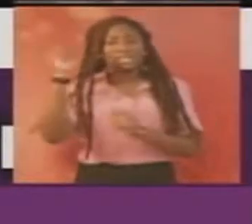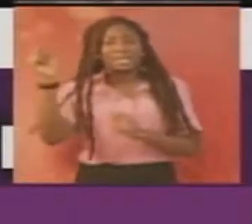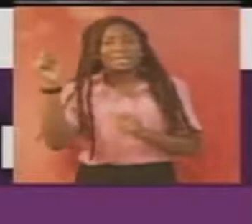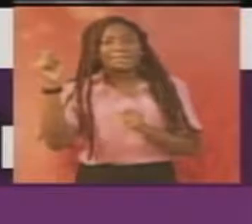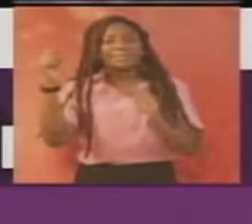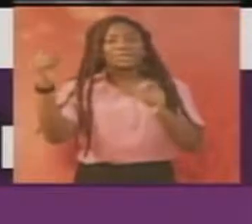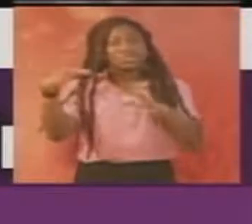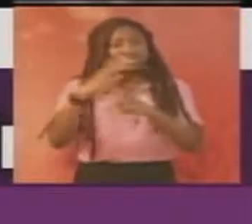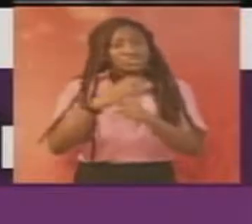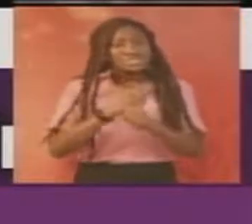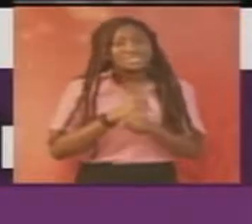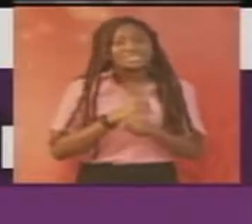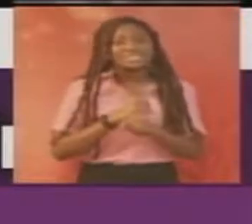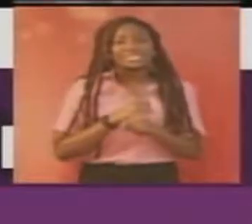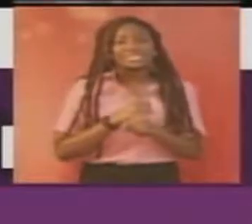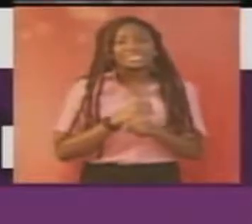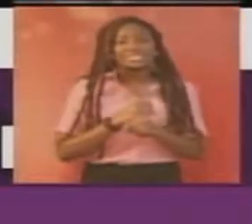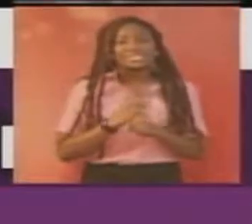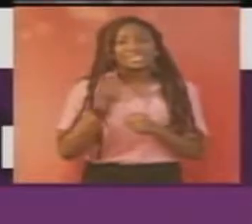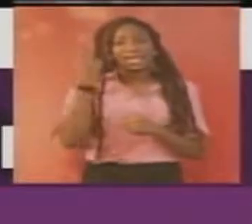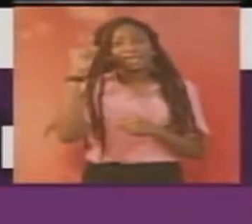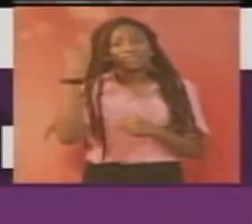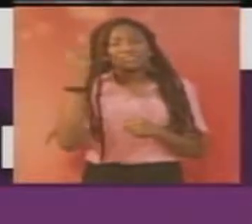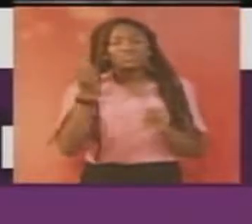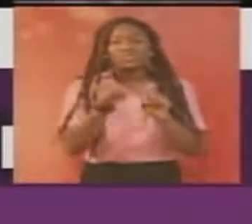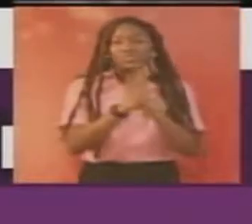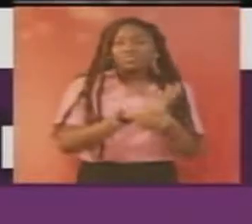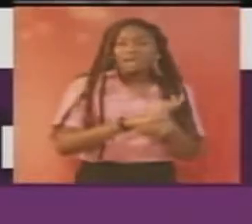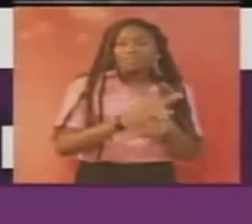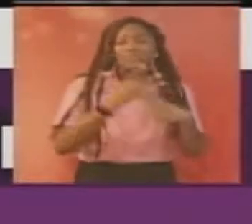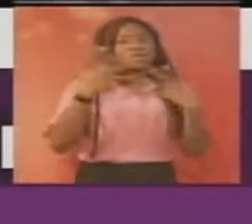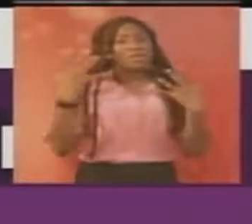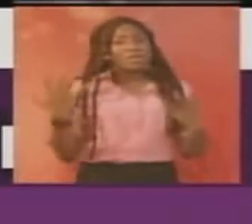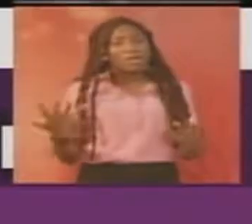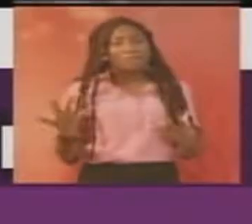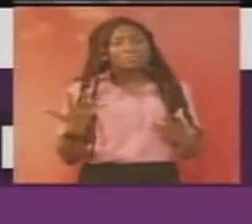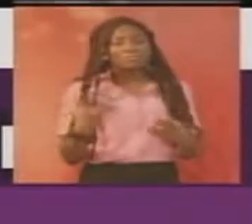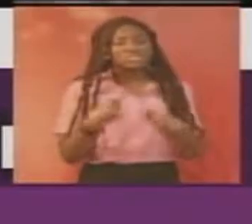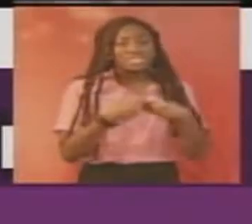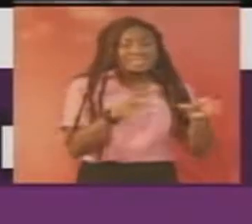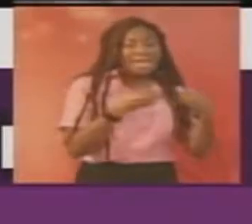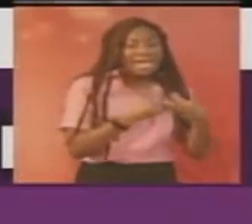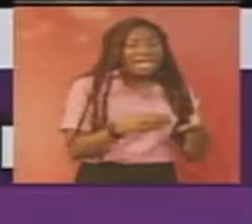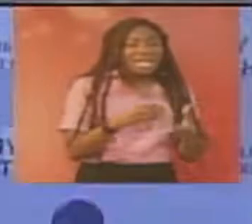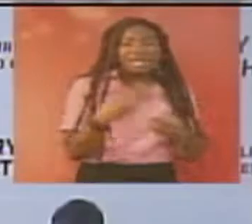re-COVID-19, how much of it we've spent, what we've spent it on? Thank you.